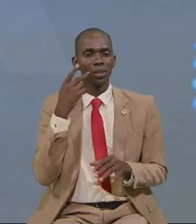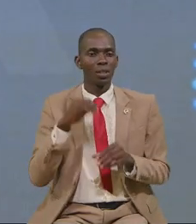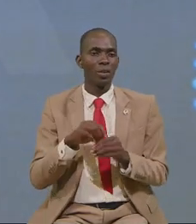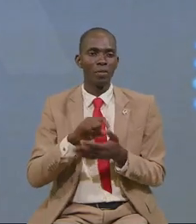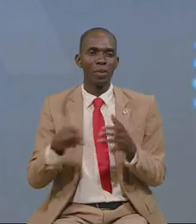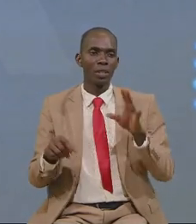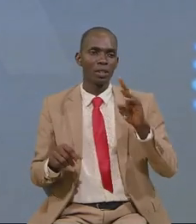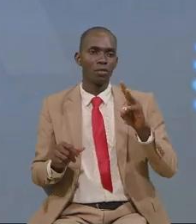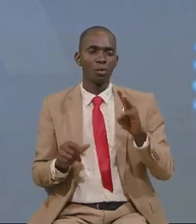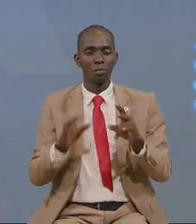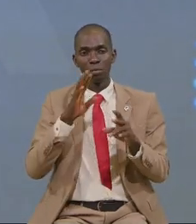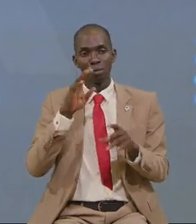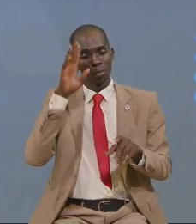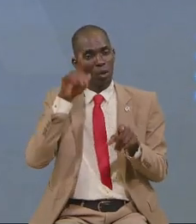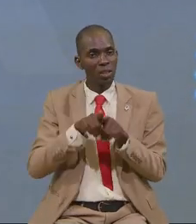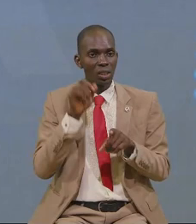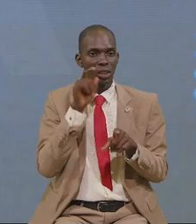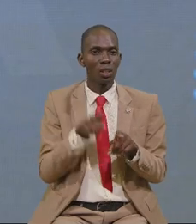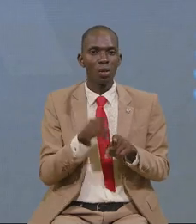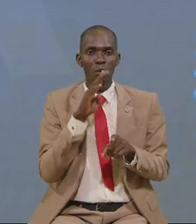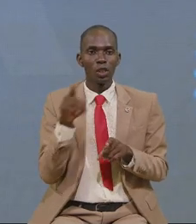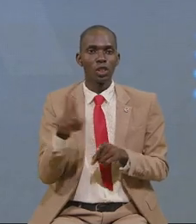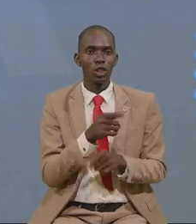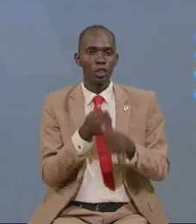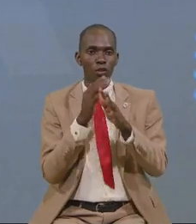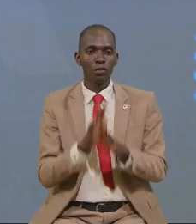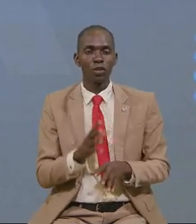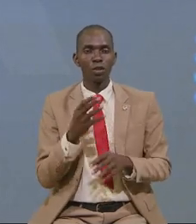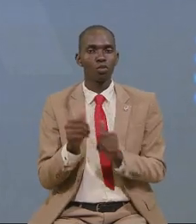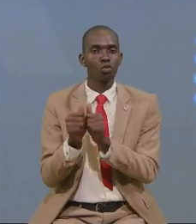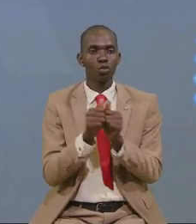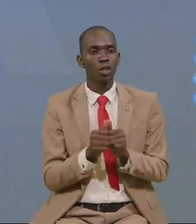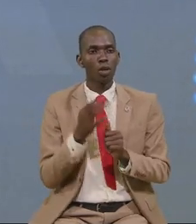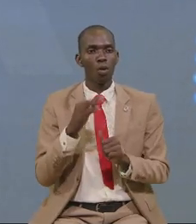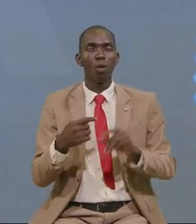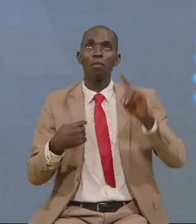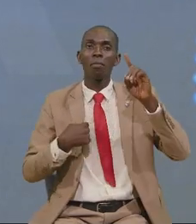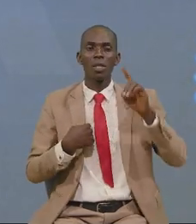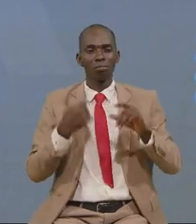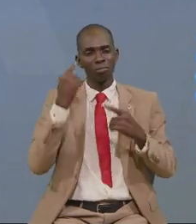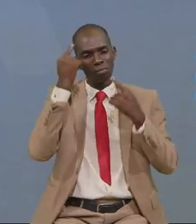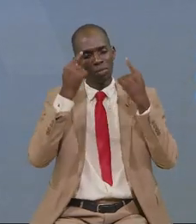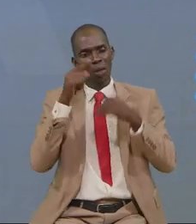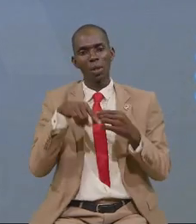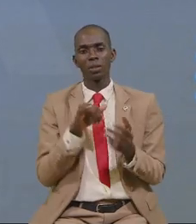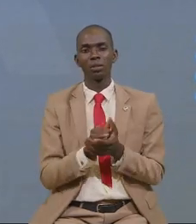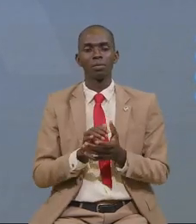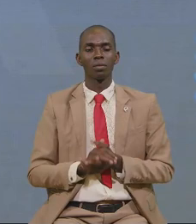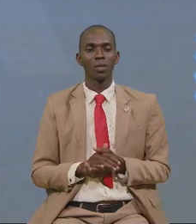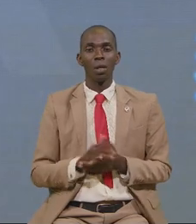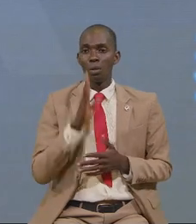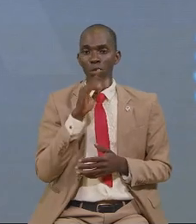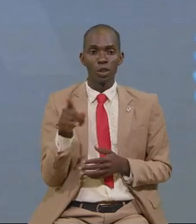ye followers together of me. Think about that. Be